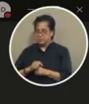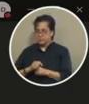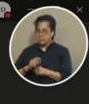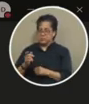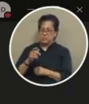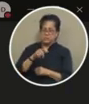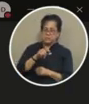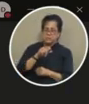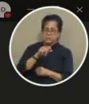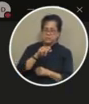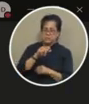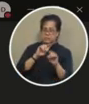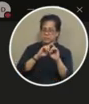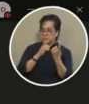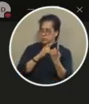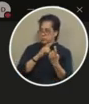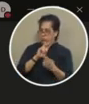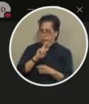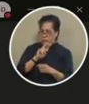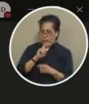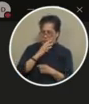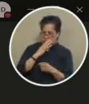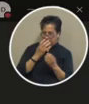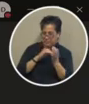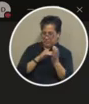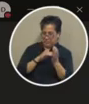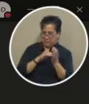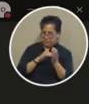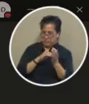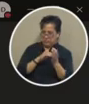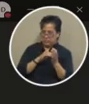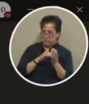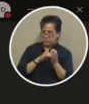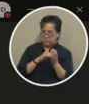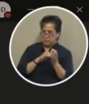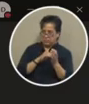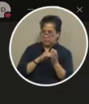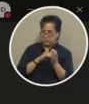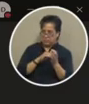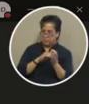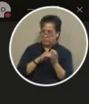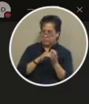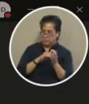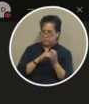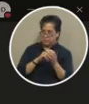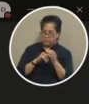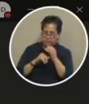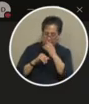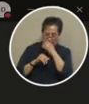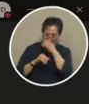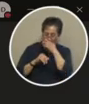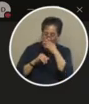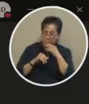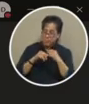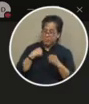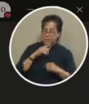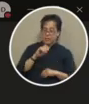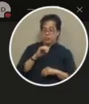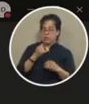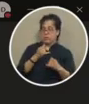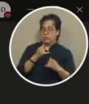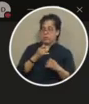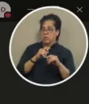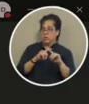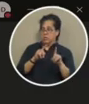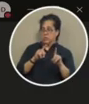Representative Anello, did you wish to speak again? Do I still need to text you, although you already know? Well, I do now because it interrupted,